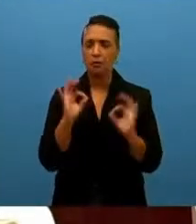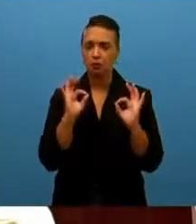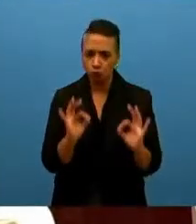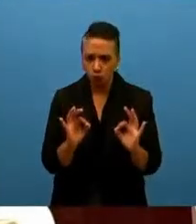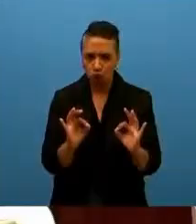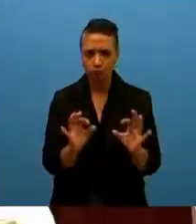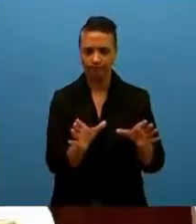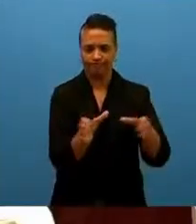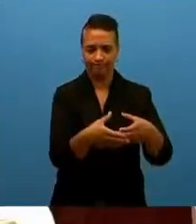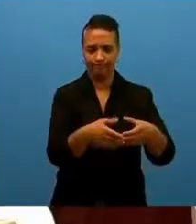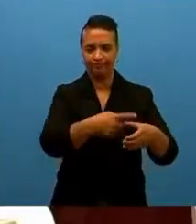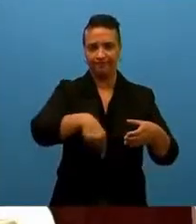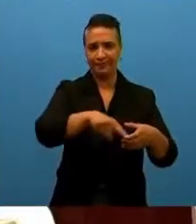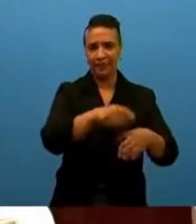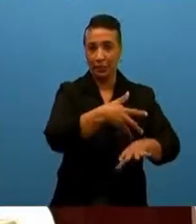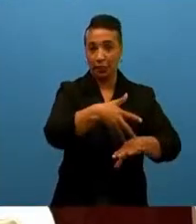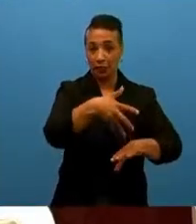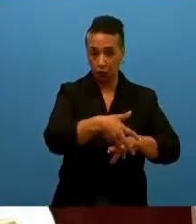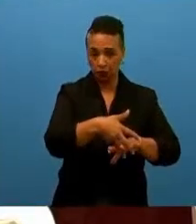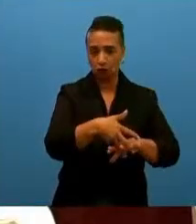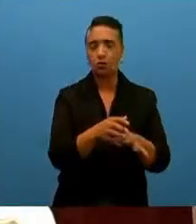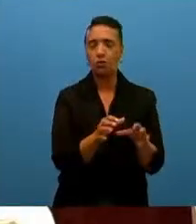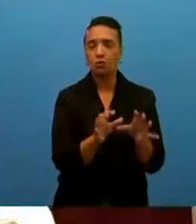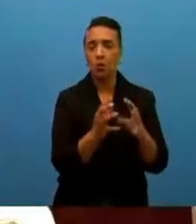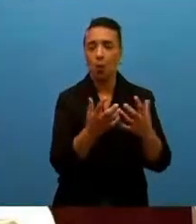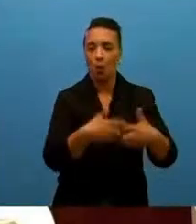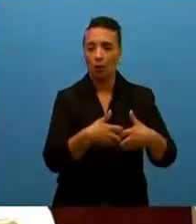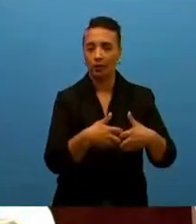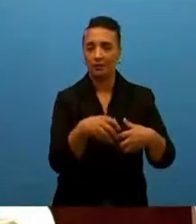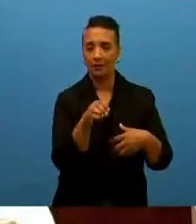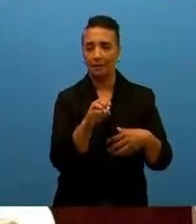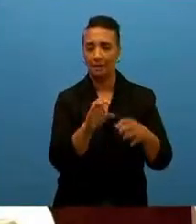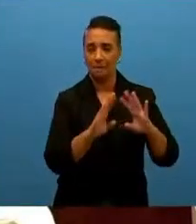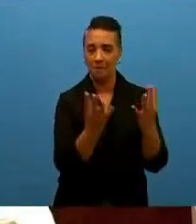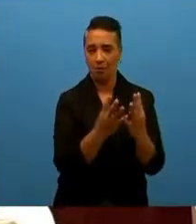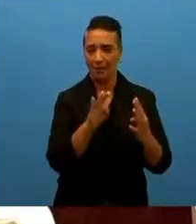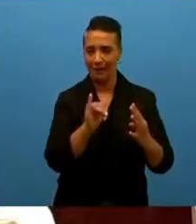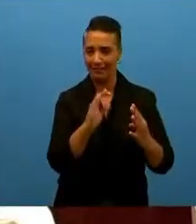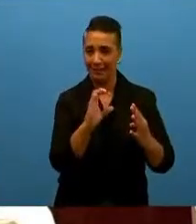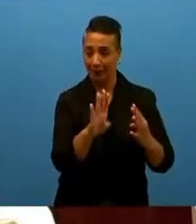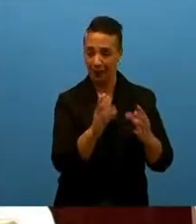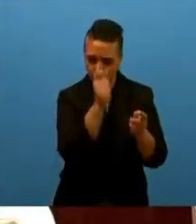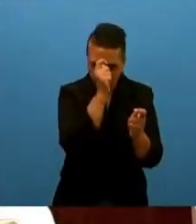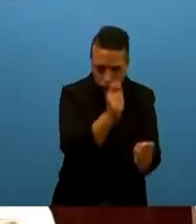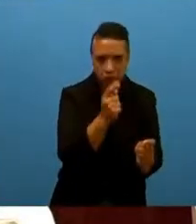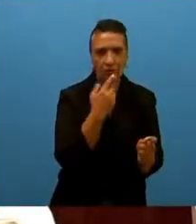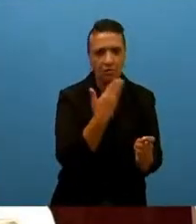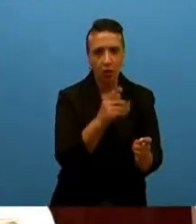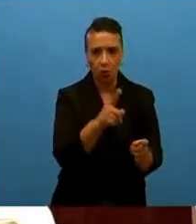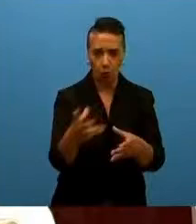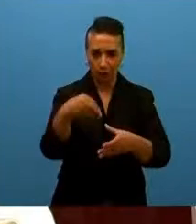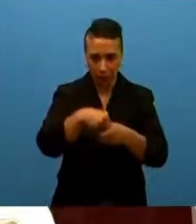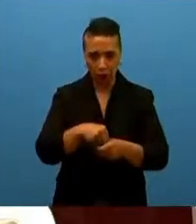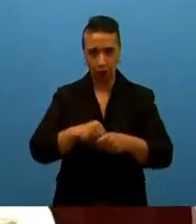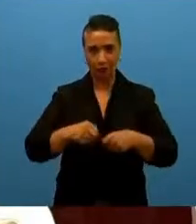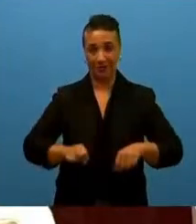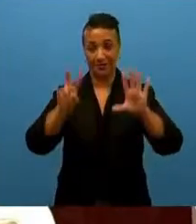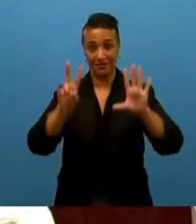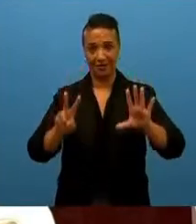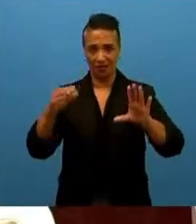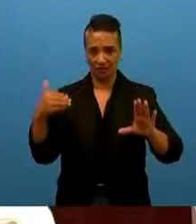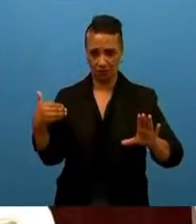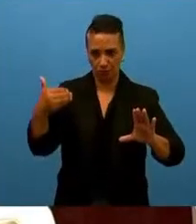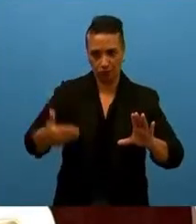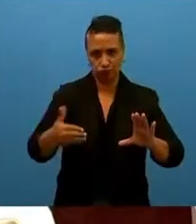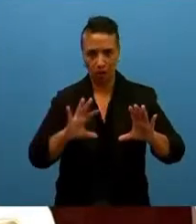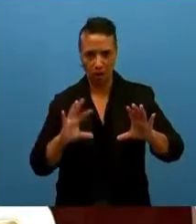Indigenous Coordinating Body for steering the dialogue on behalf of the Indigenous peoples of the 7 social cultural